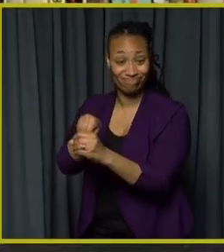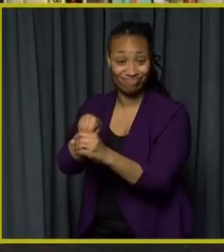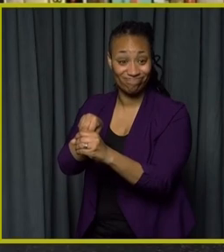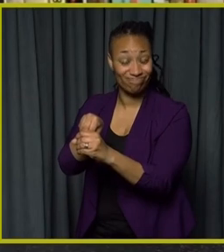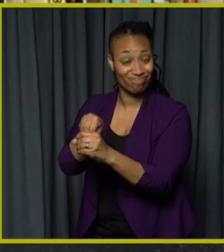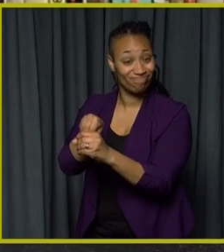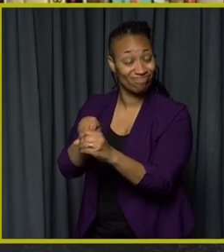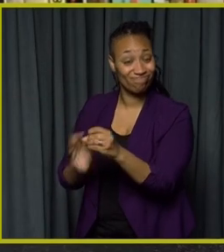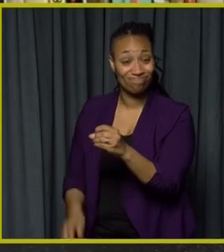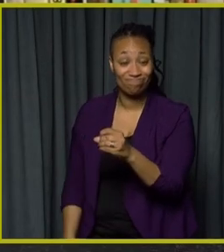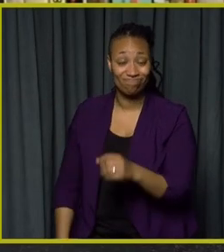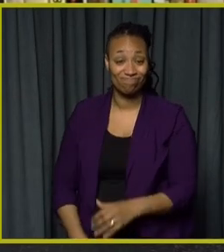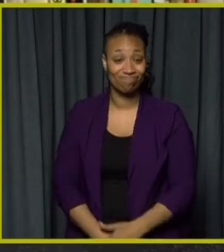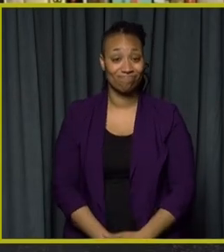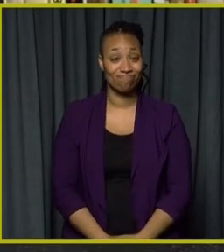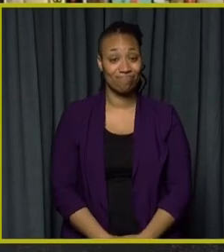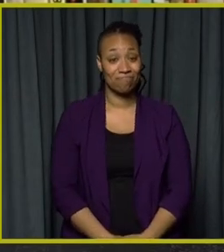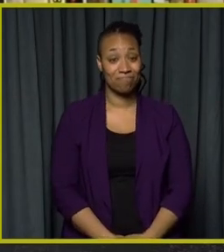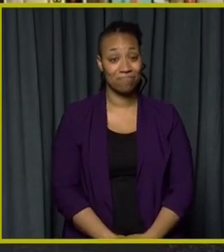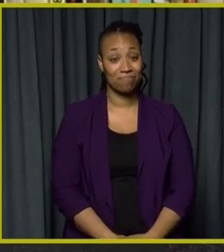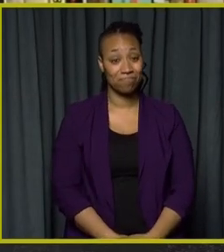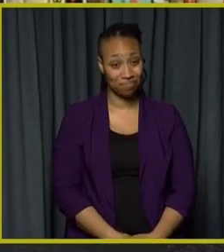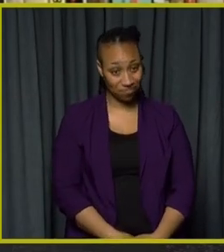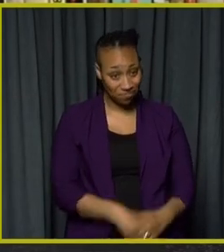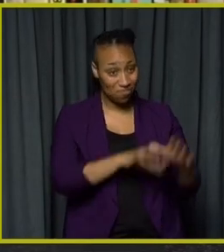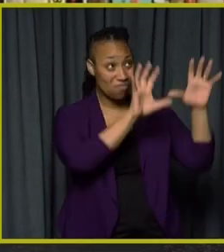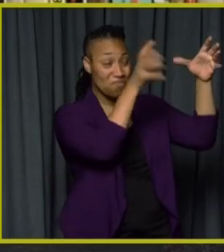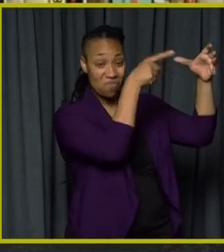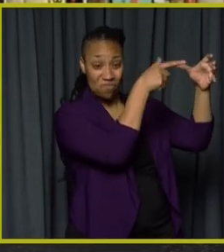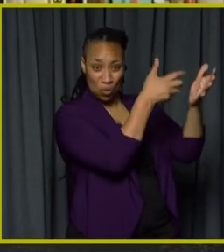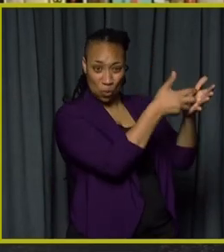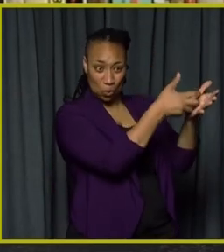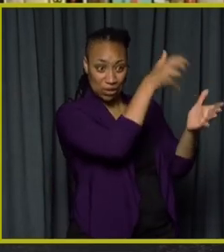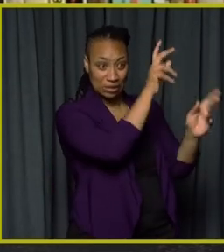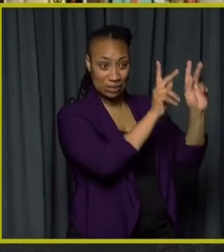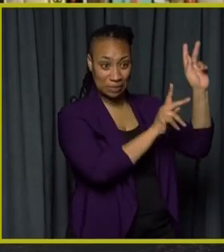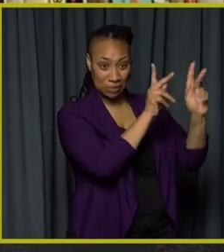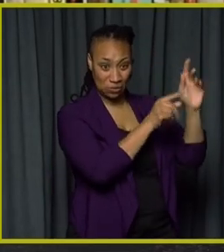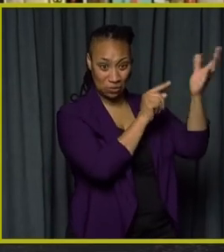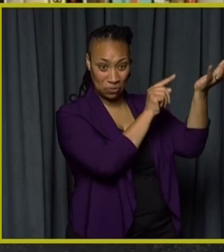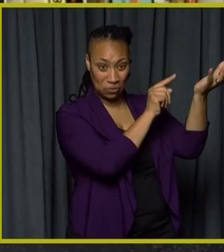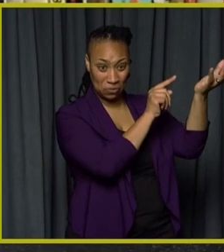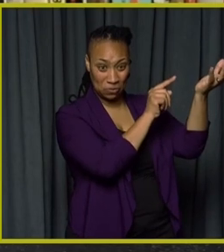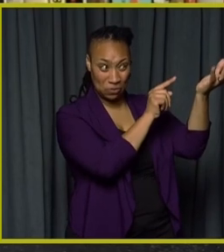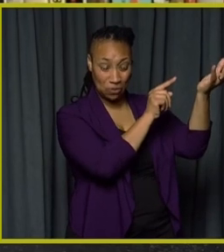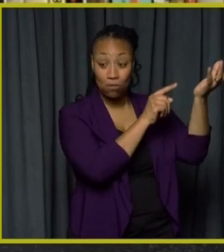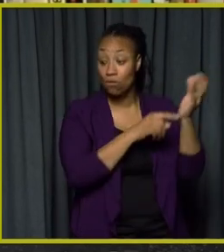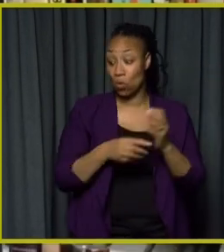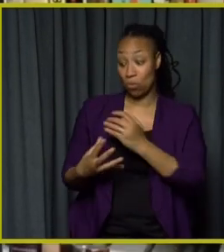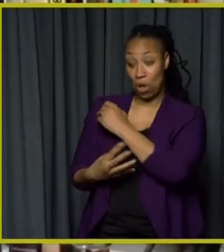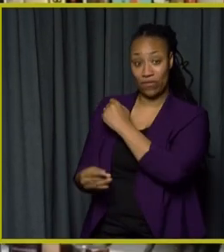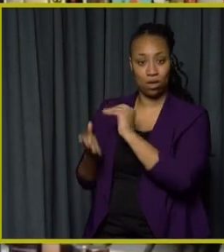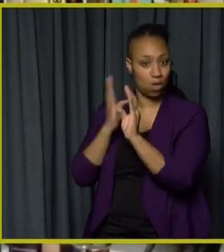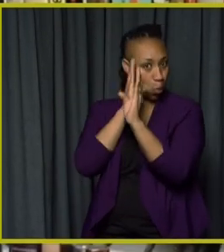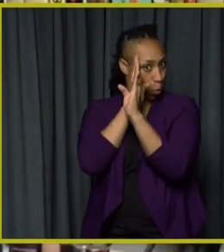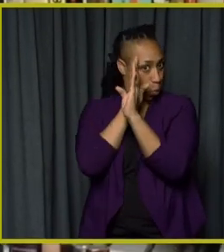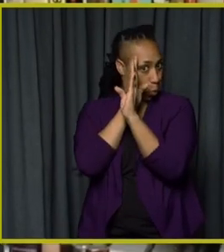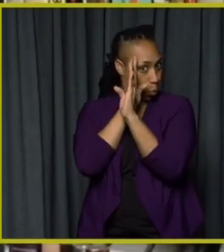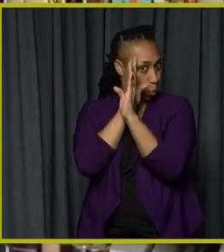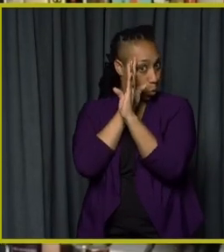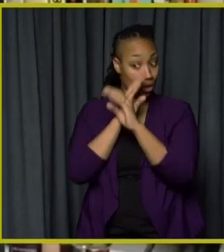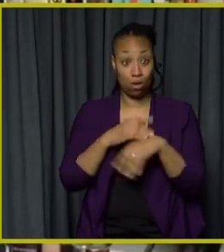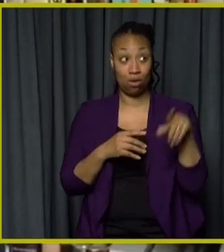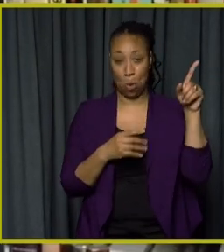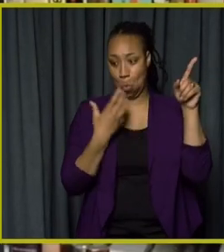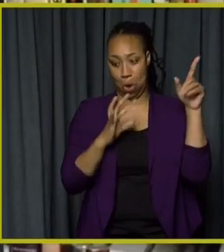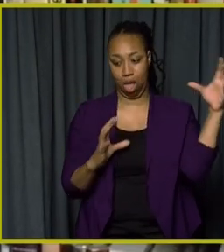Those who are rich and greedy don't want to talk about who's living in poverty, but that's because they don't want us to identify with each other.